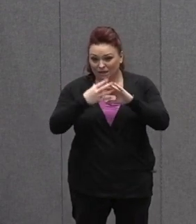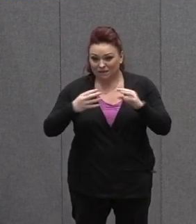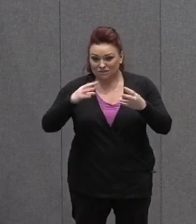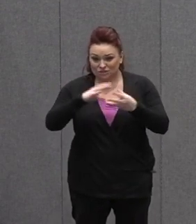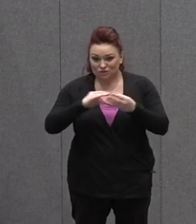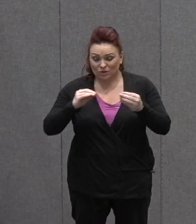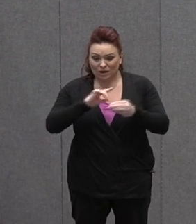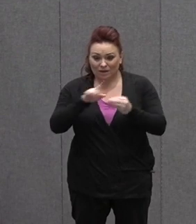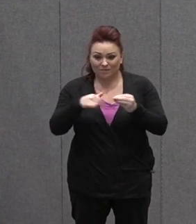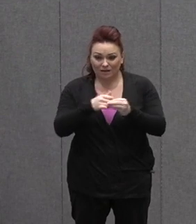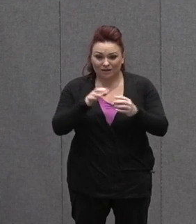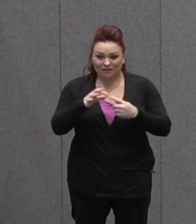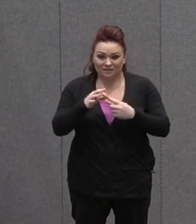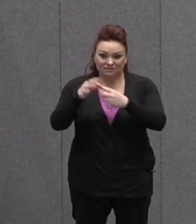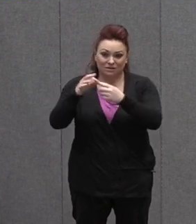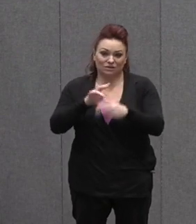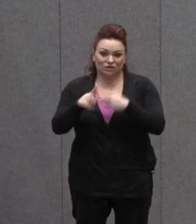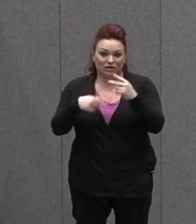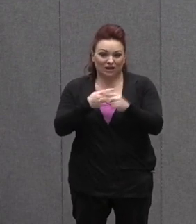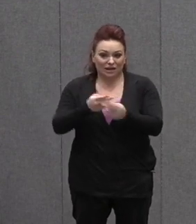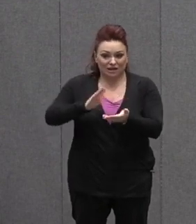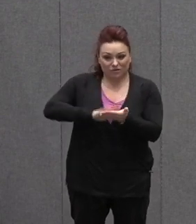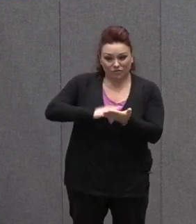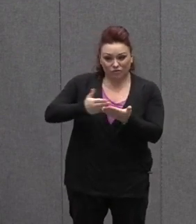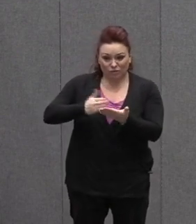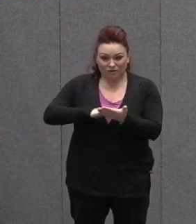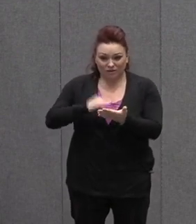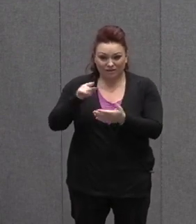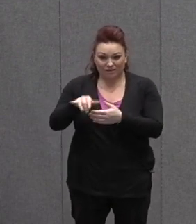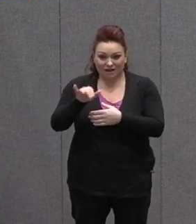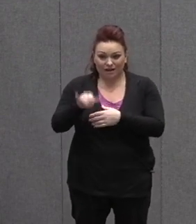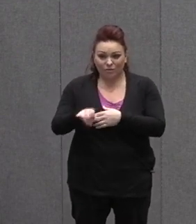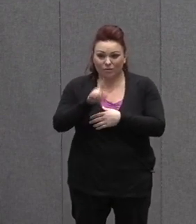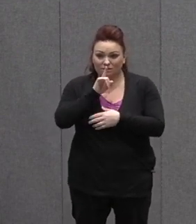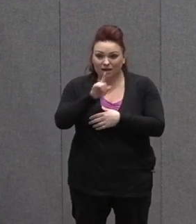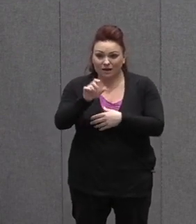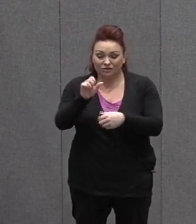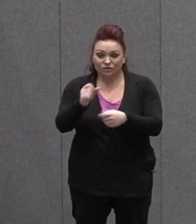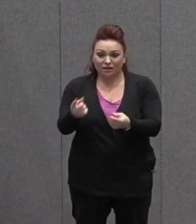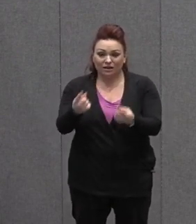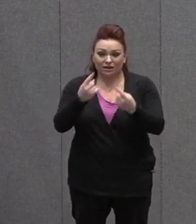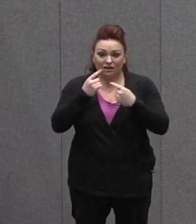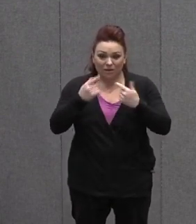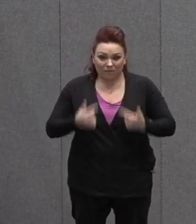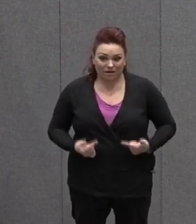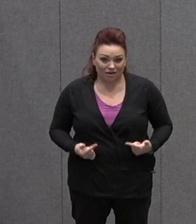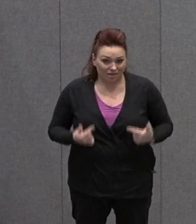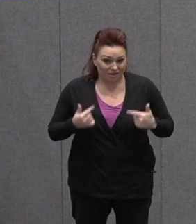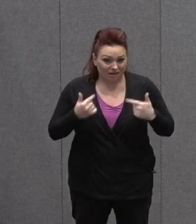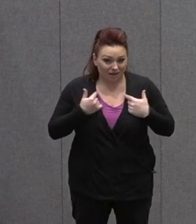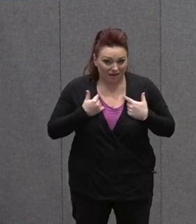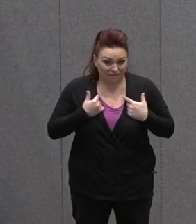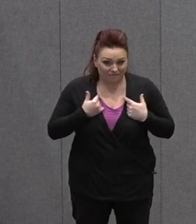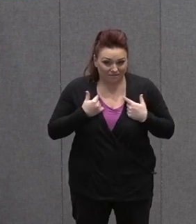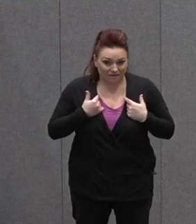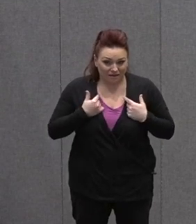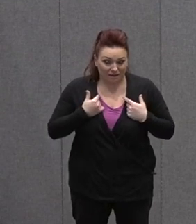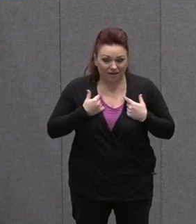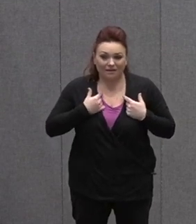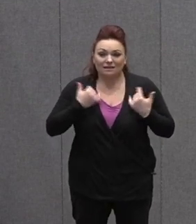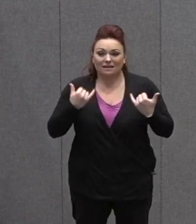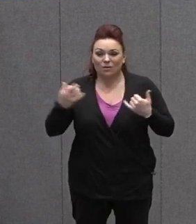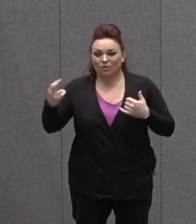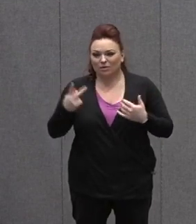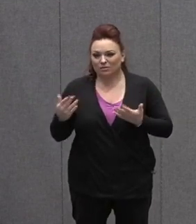story about a special kind of a tortilla that was actually coming to life. We're just back